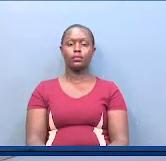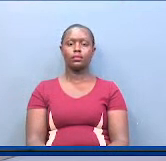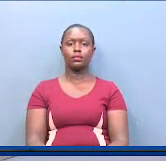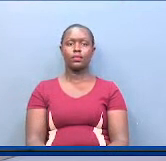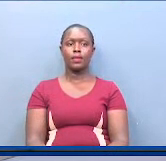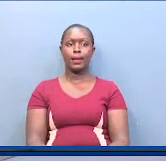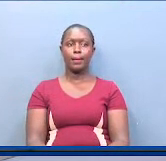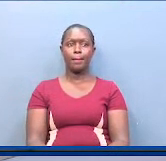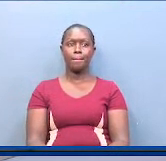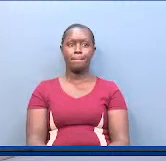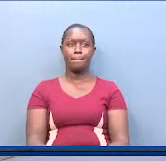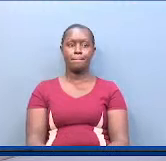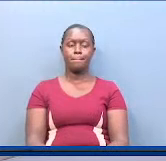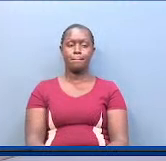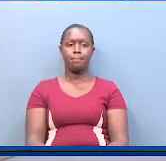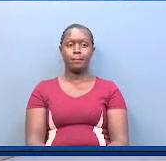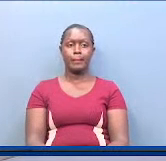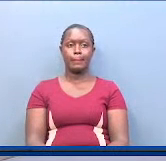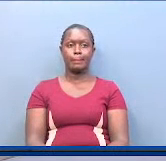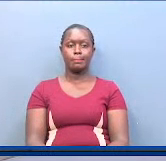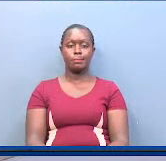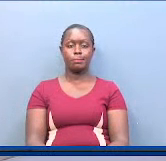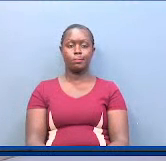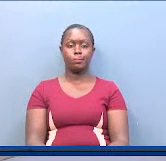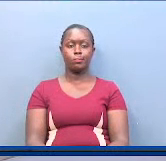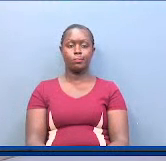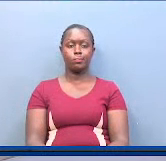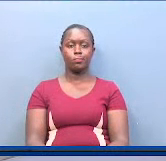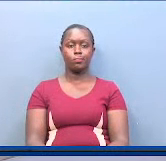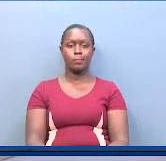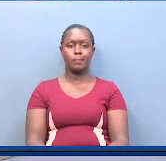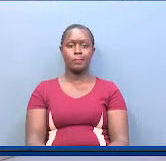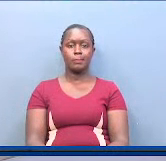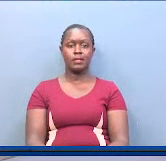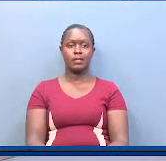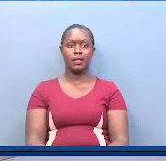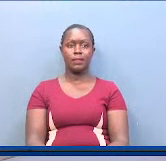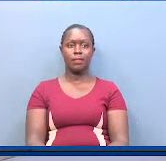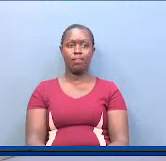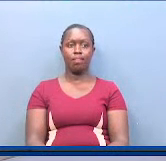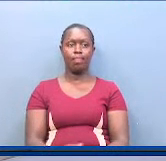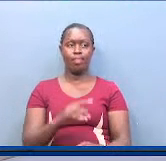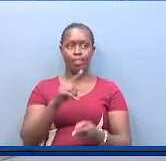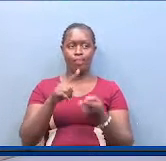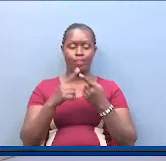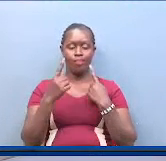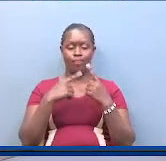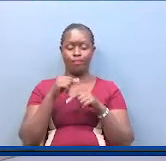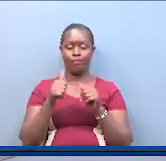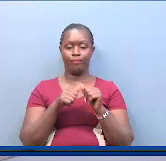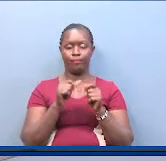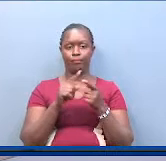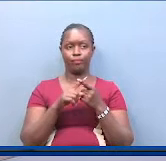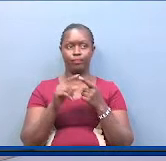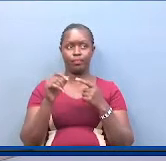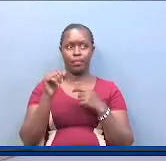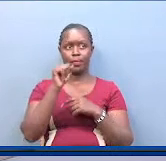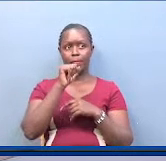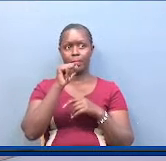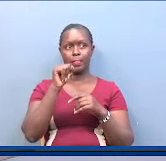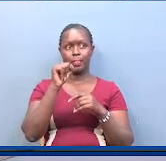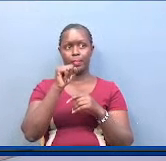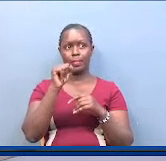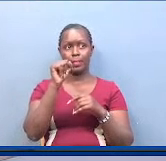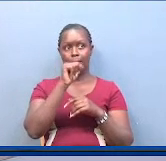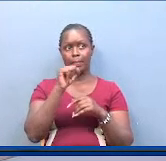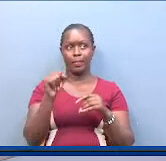Gupta brothers of state capture. Go ahead. Absolutely. You know, when we talk about state capture, and I want to